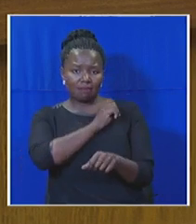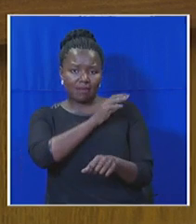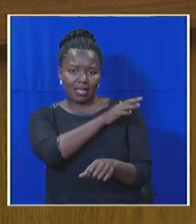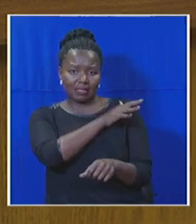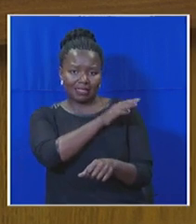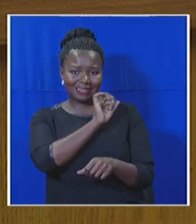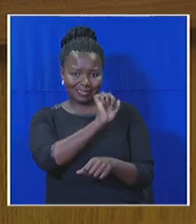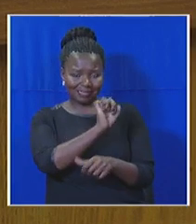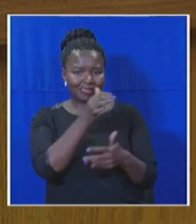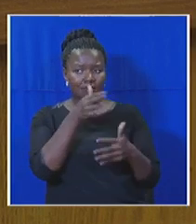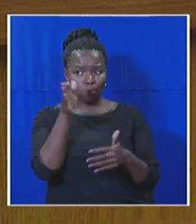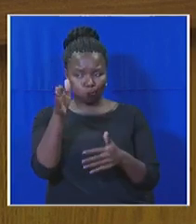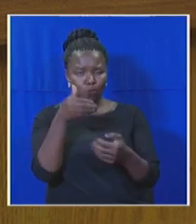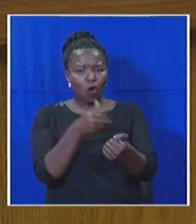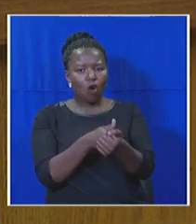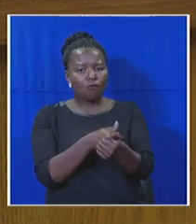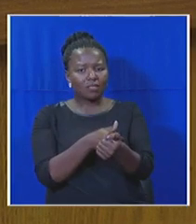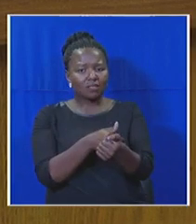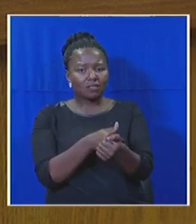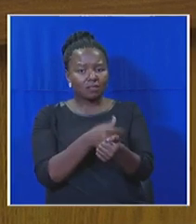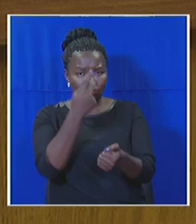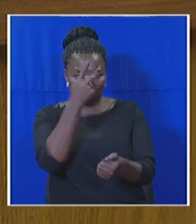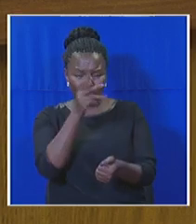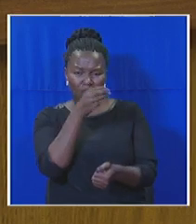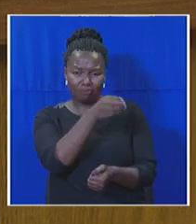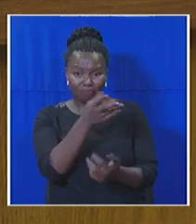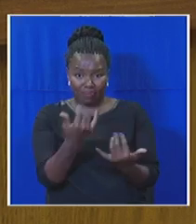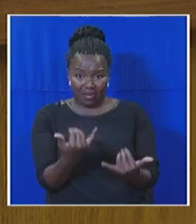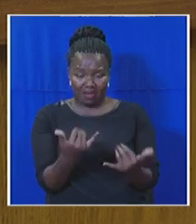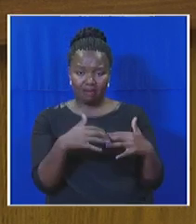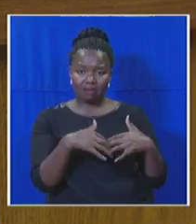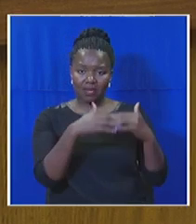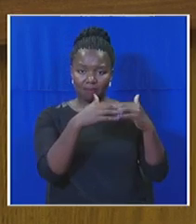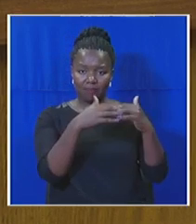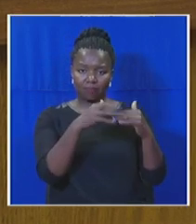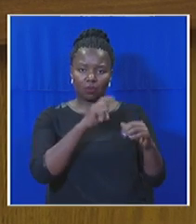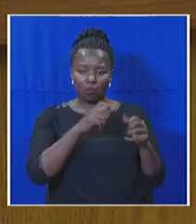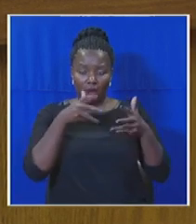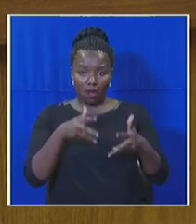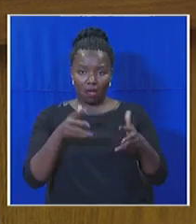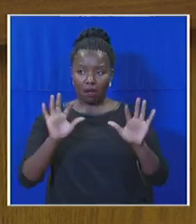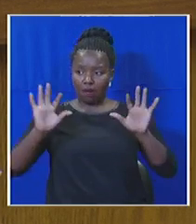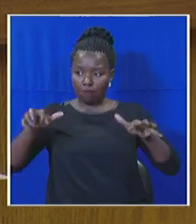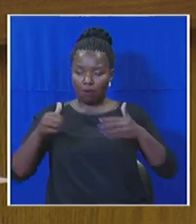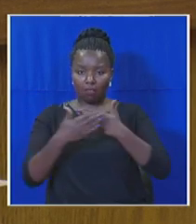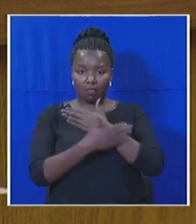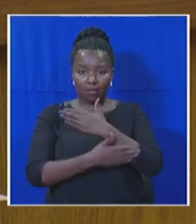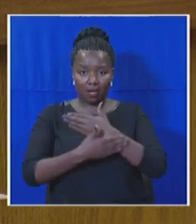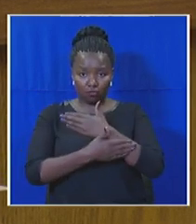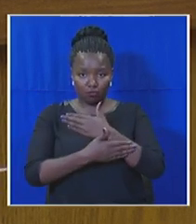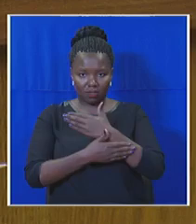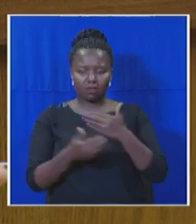embassy in Pretoria. Thus, South Africa has access to both sides